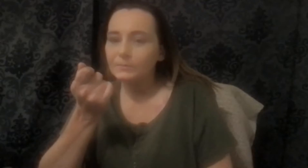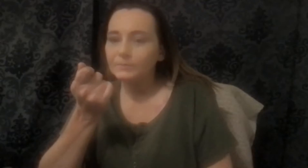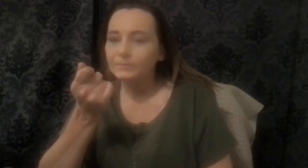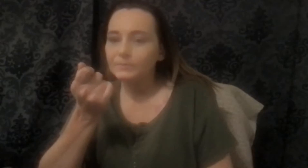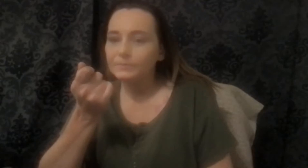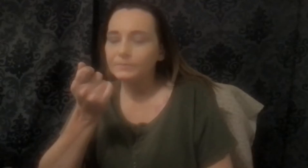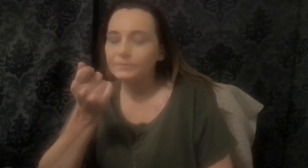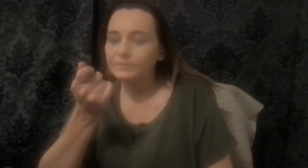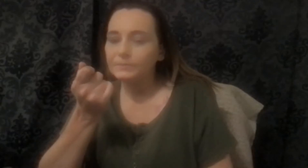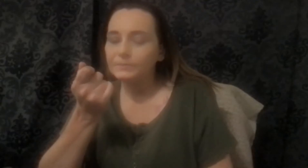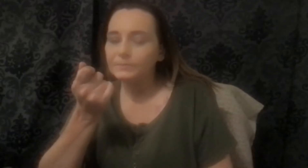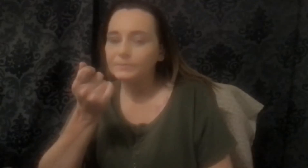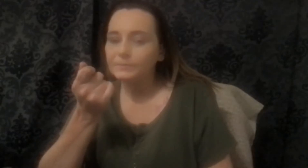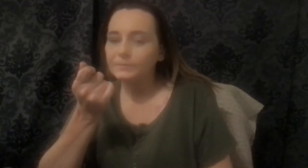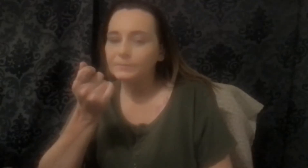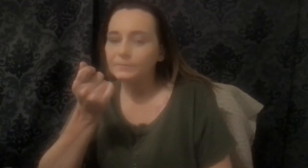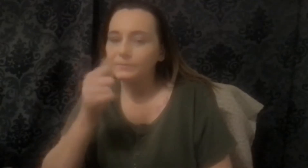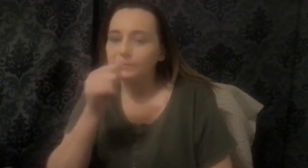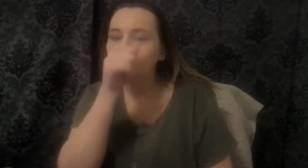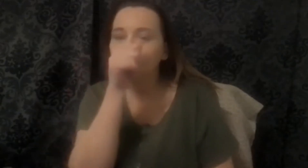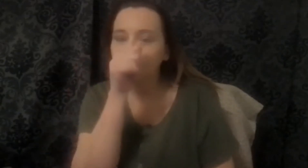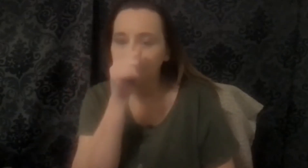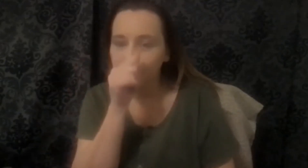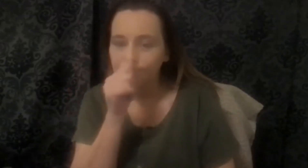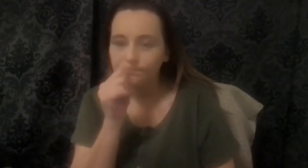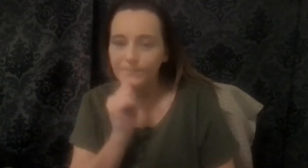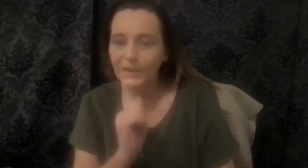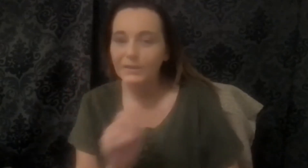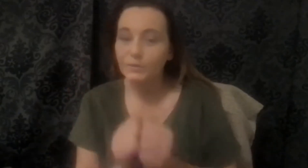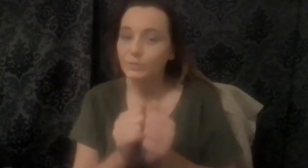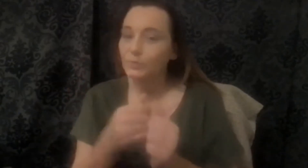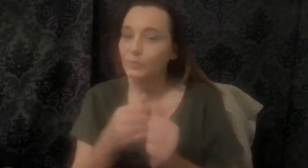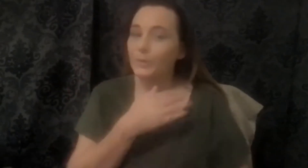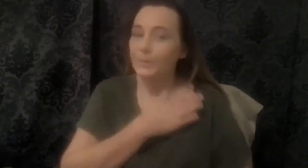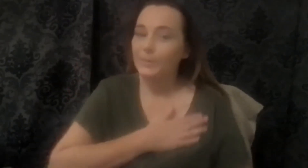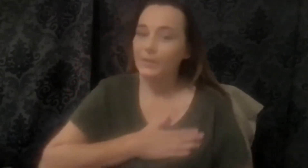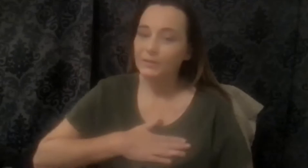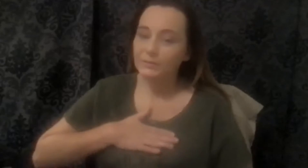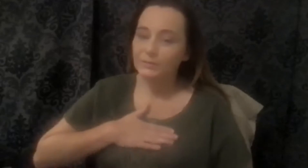be patient with me, please.